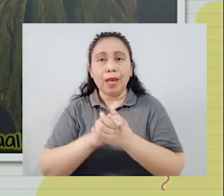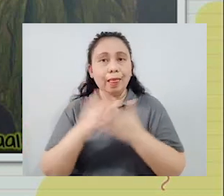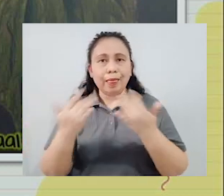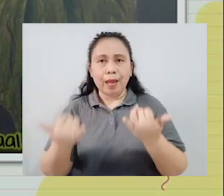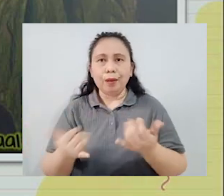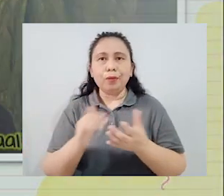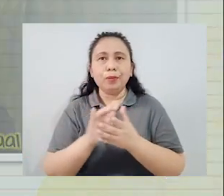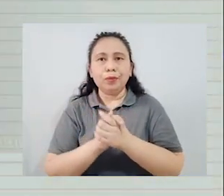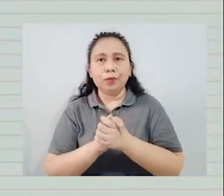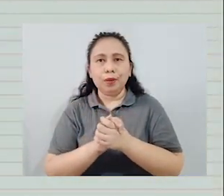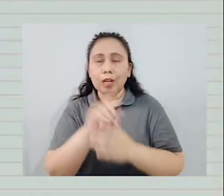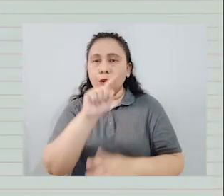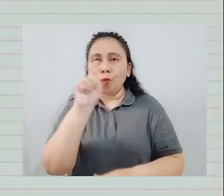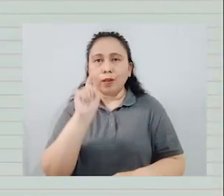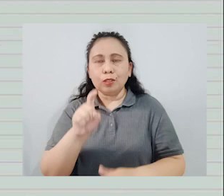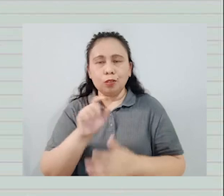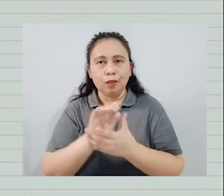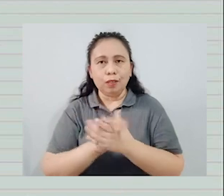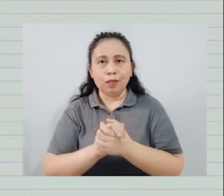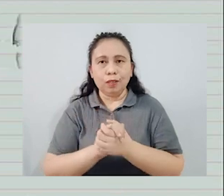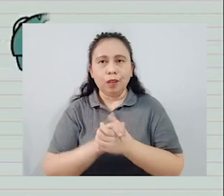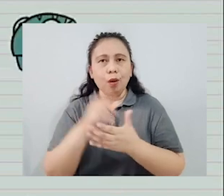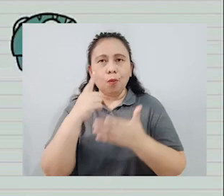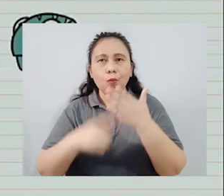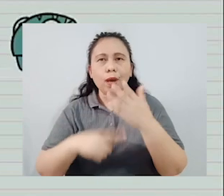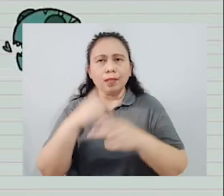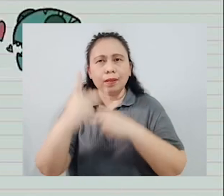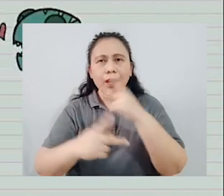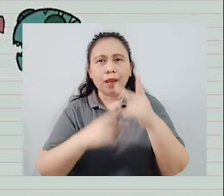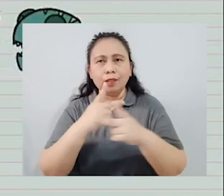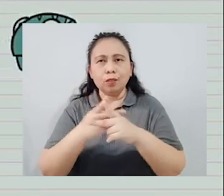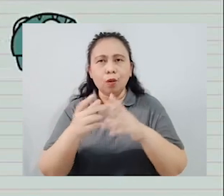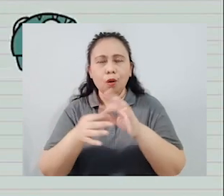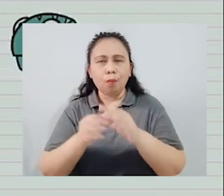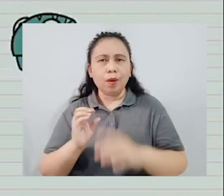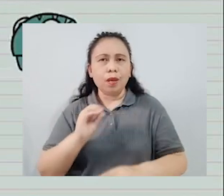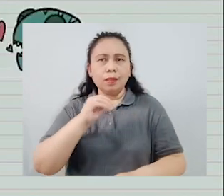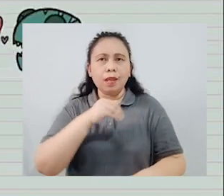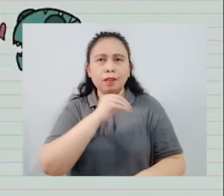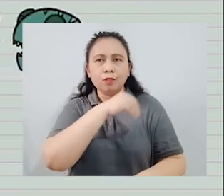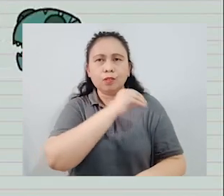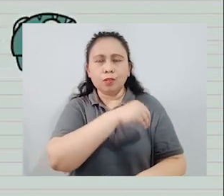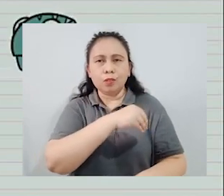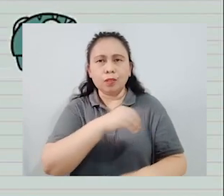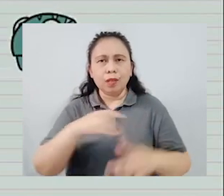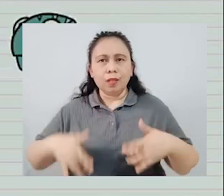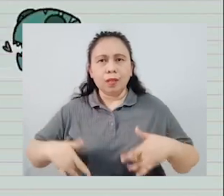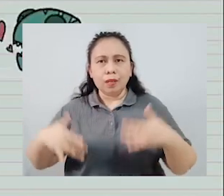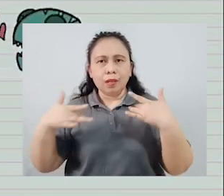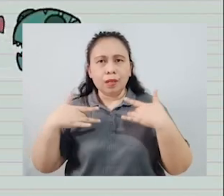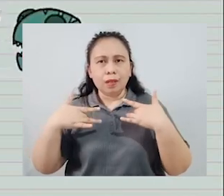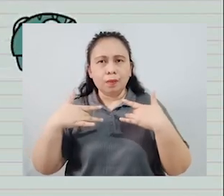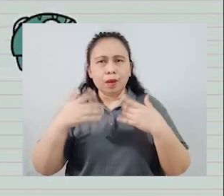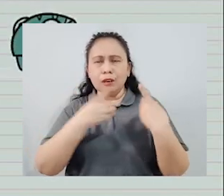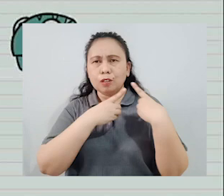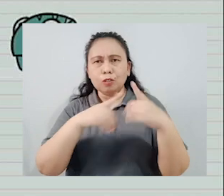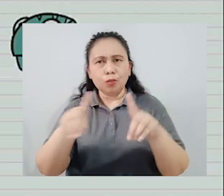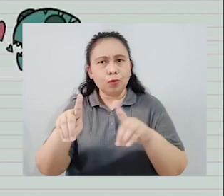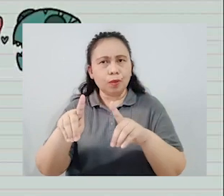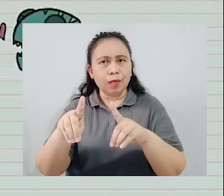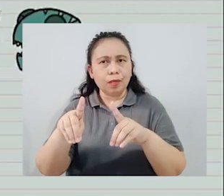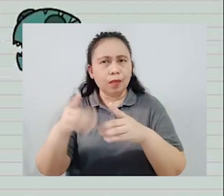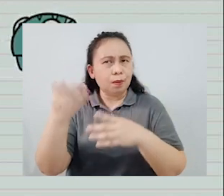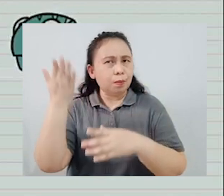Now, the question: what kinds of dinosaurs lived in our country during the prehistoric era